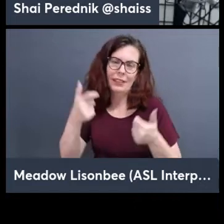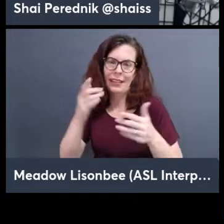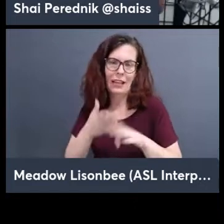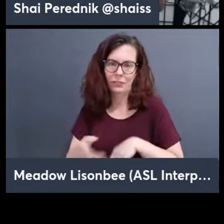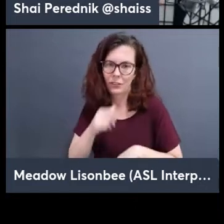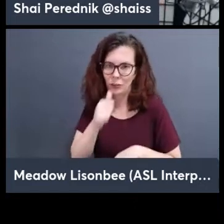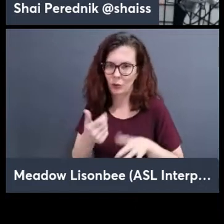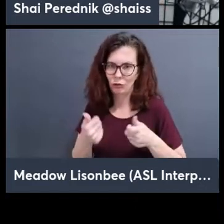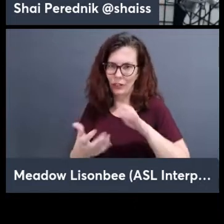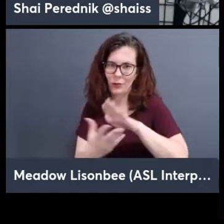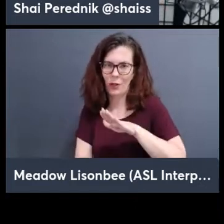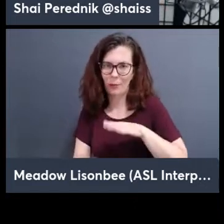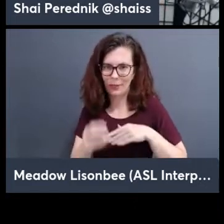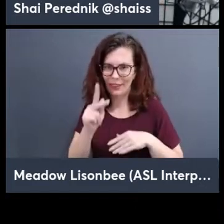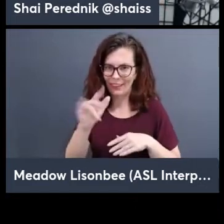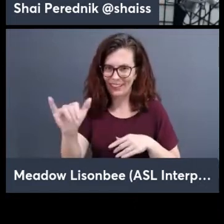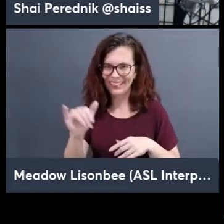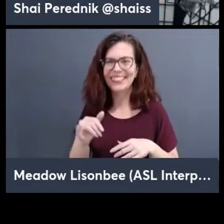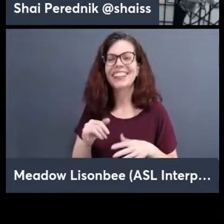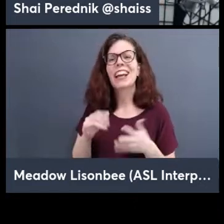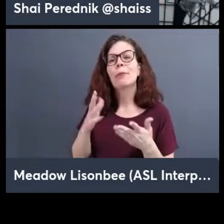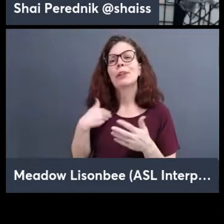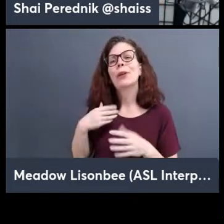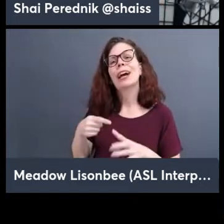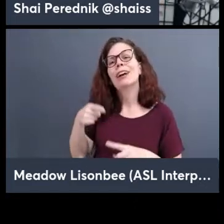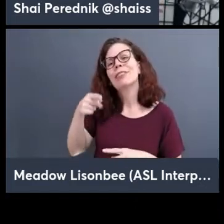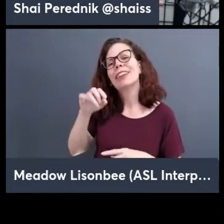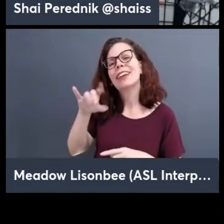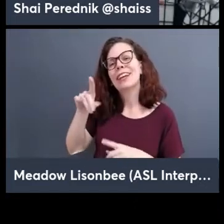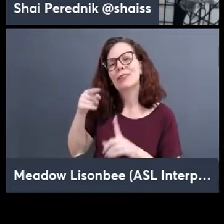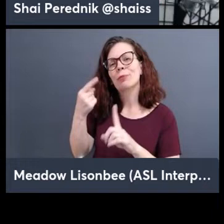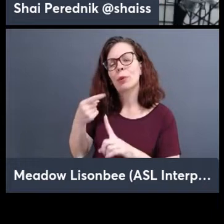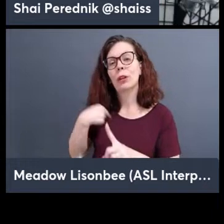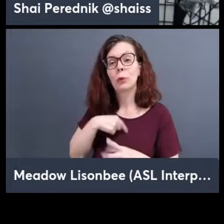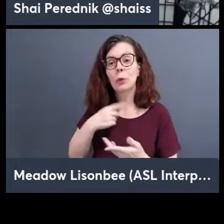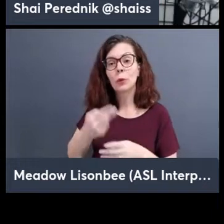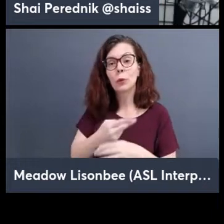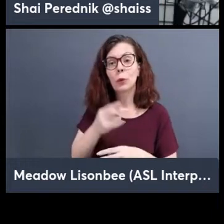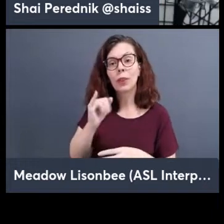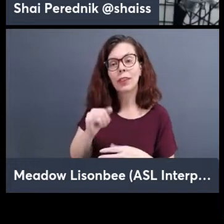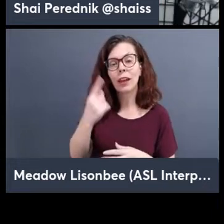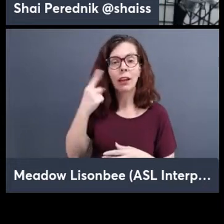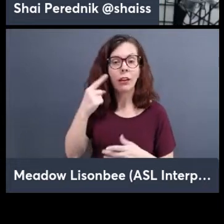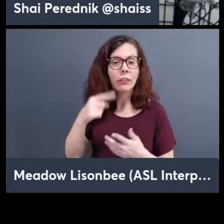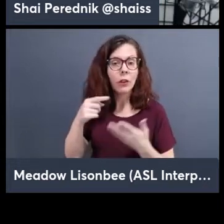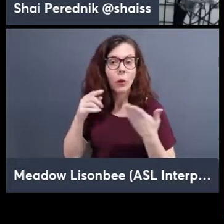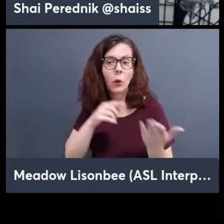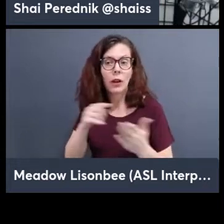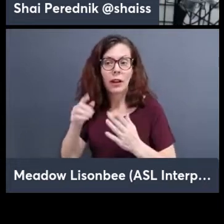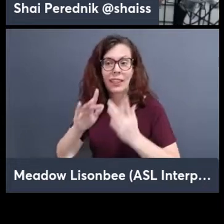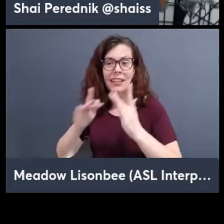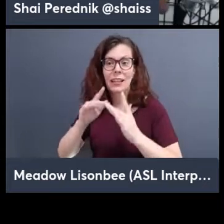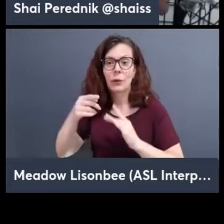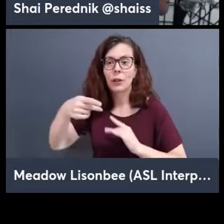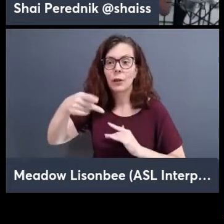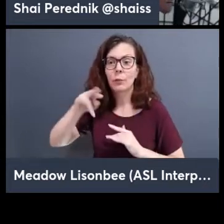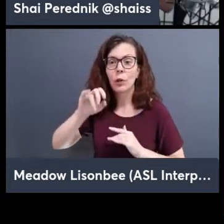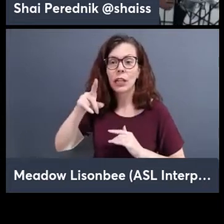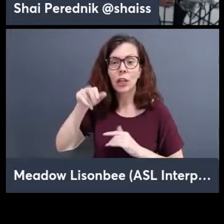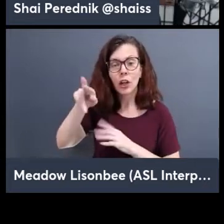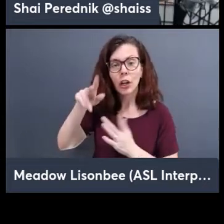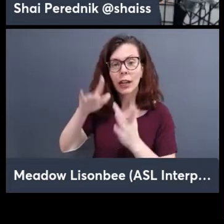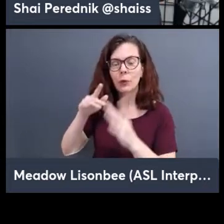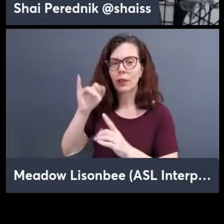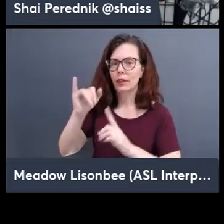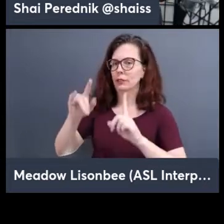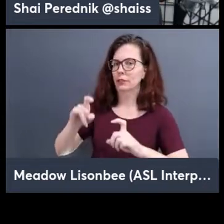here. But you'll have the endpoints, and we're specifically going to use the endpoints for the Pareto network, because the Pareto network is the test network